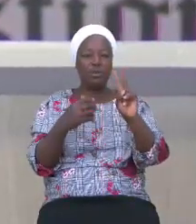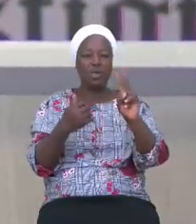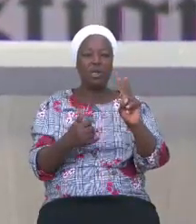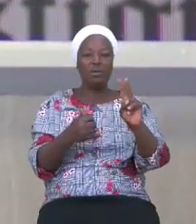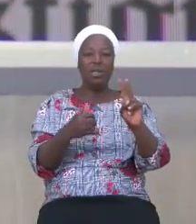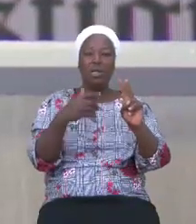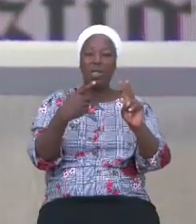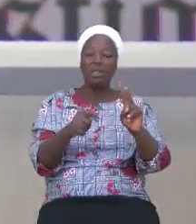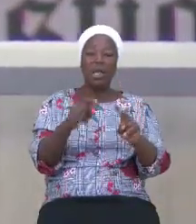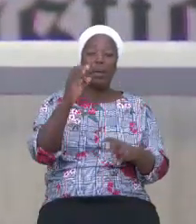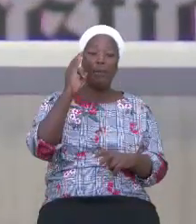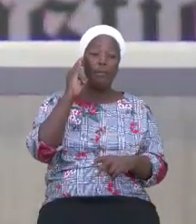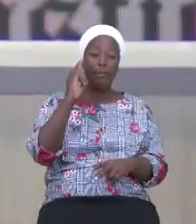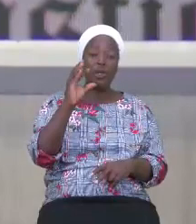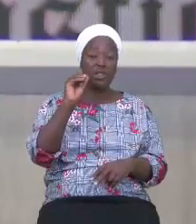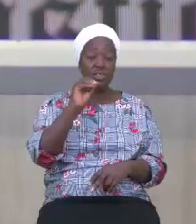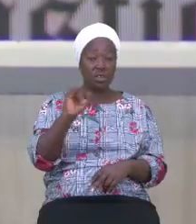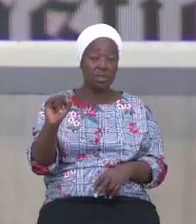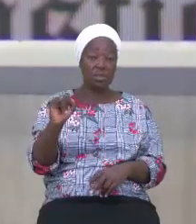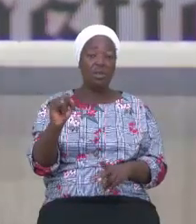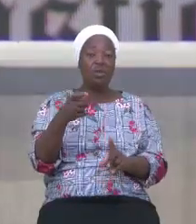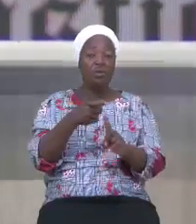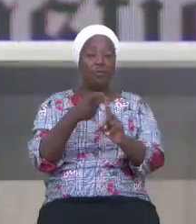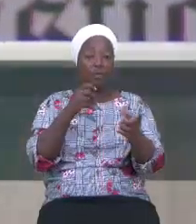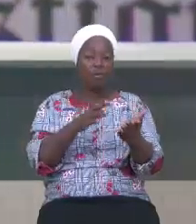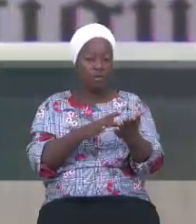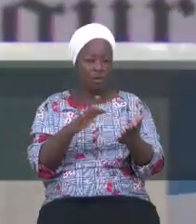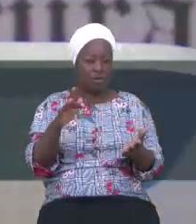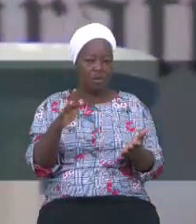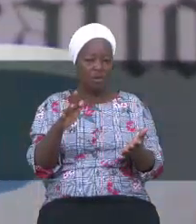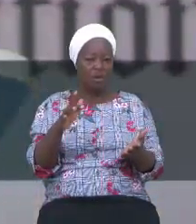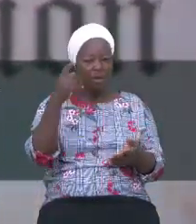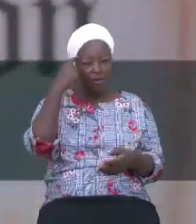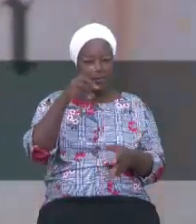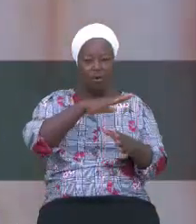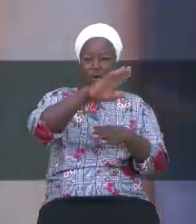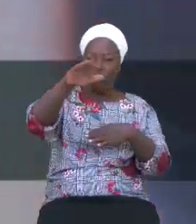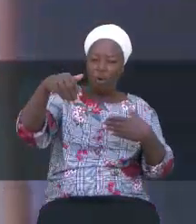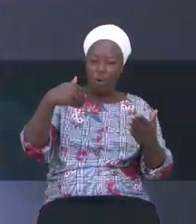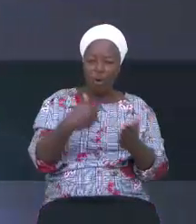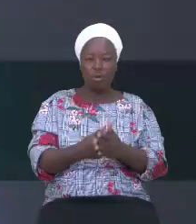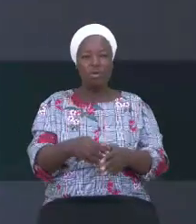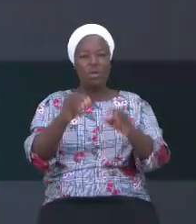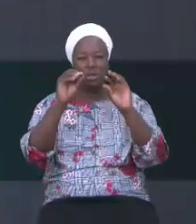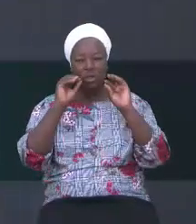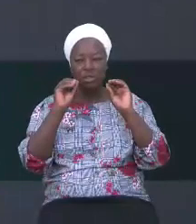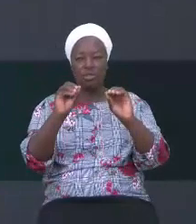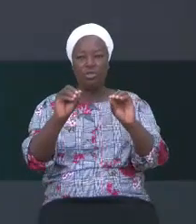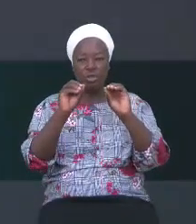the message from glory. For all teachable